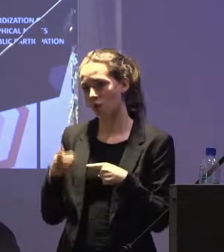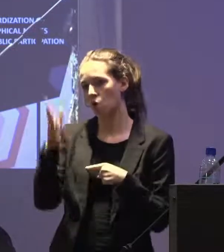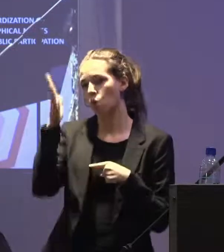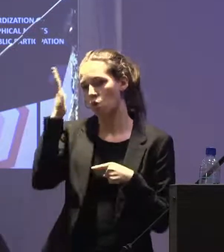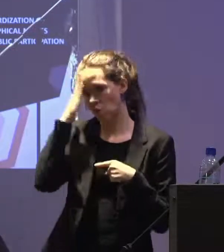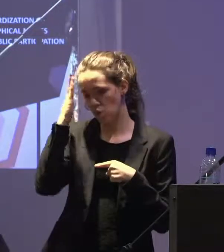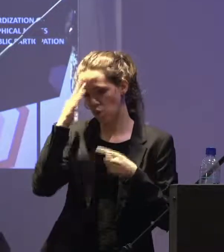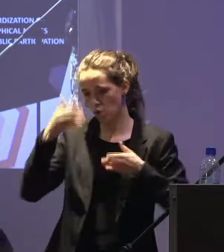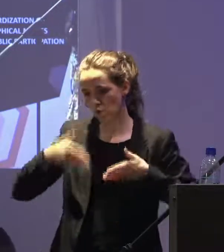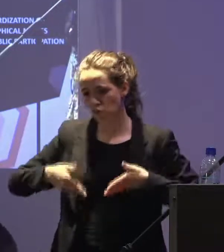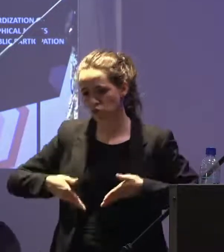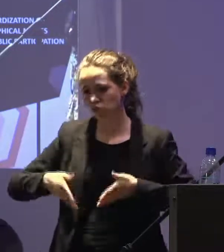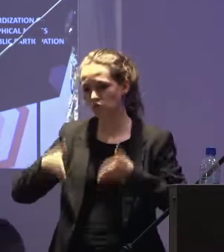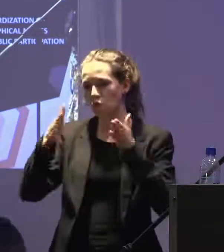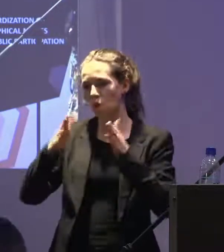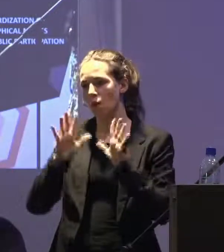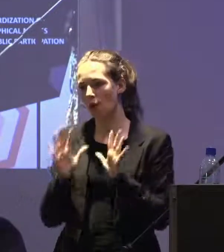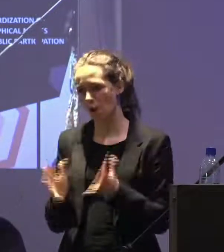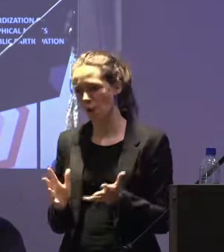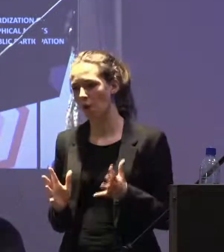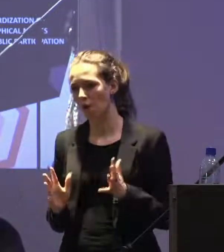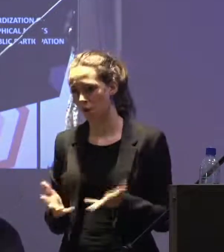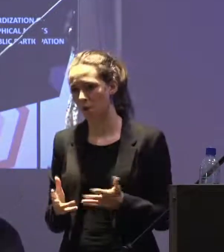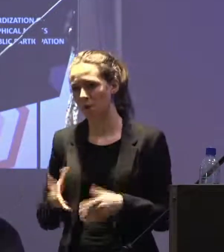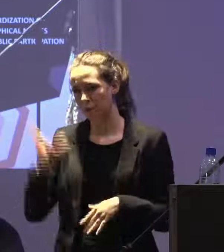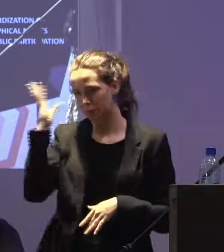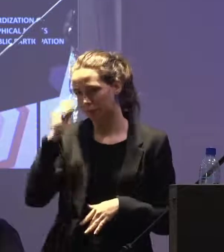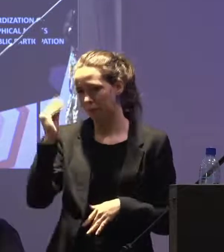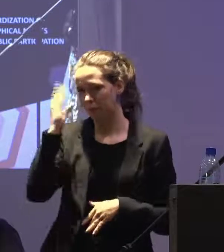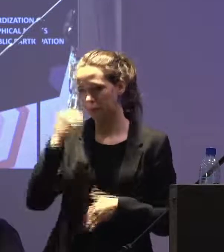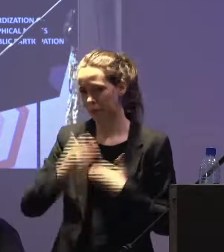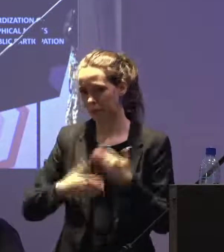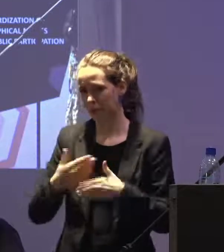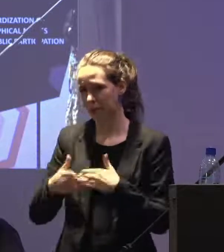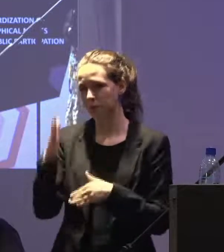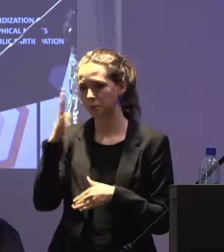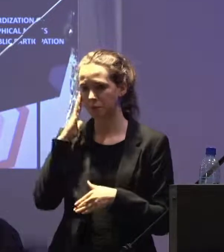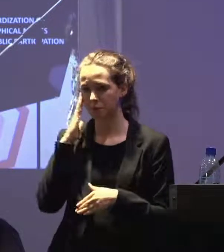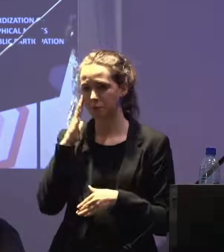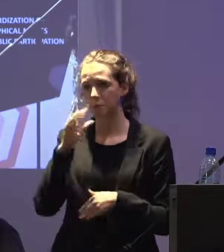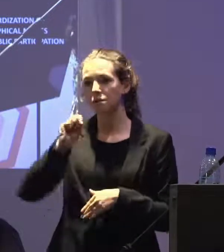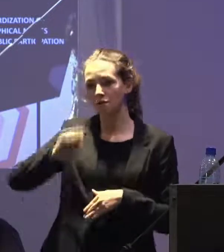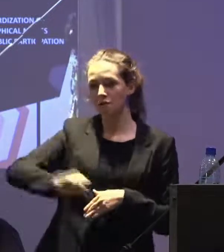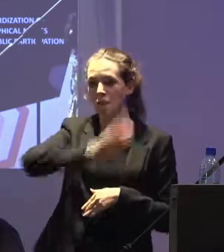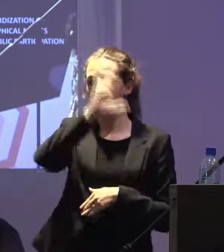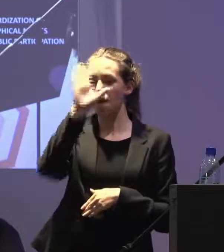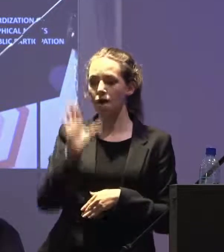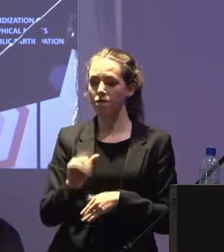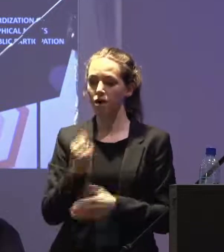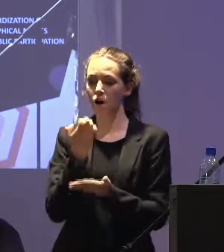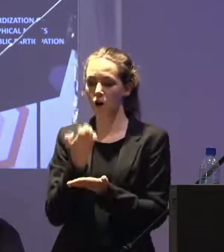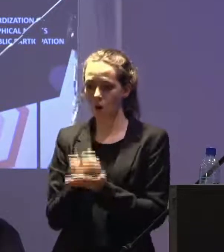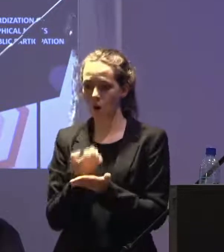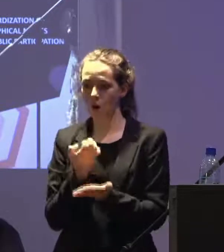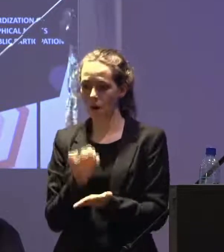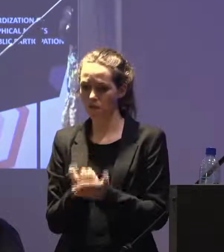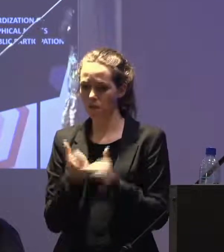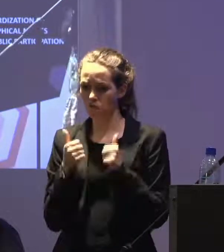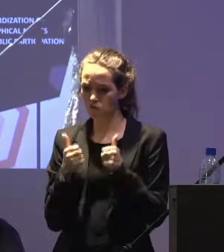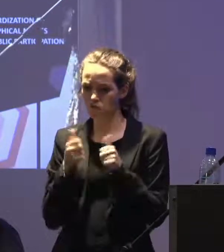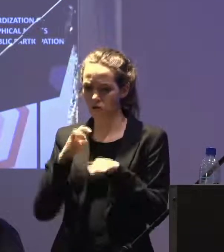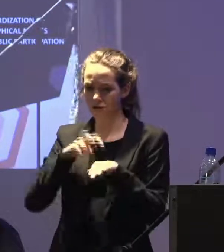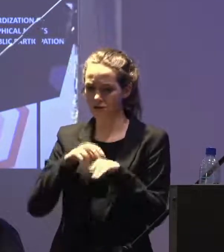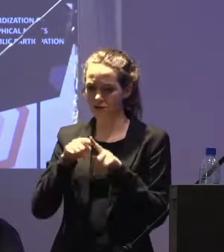well to confirm that South Africa needs an economy, and without their